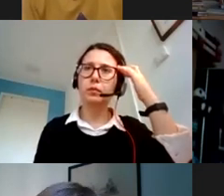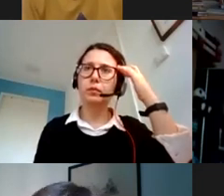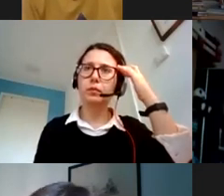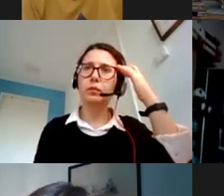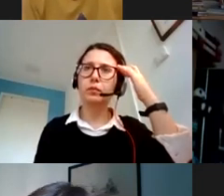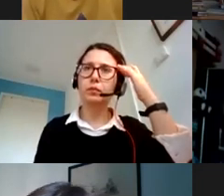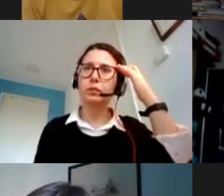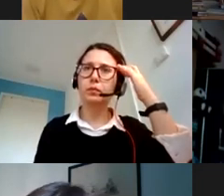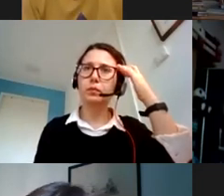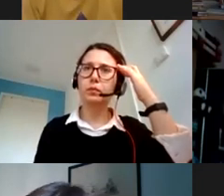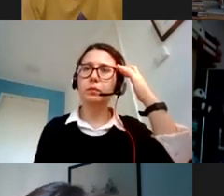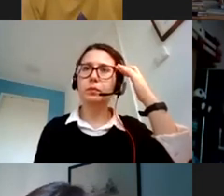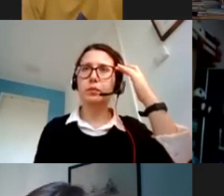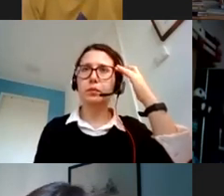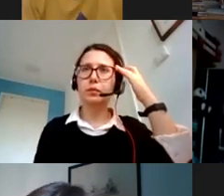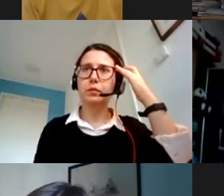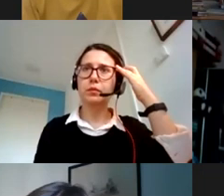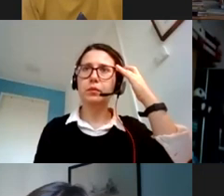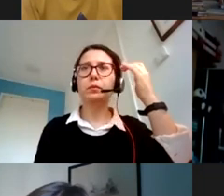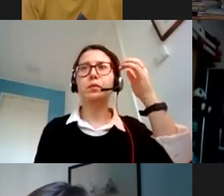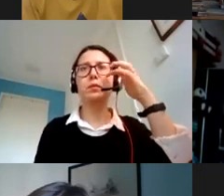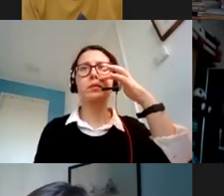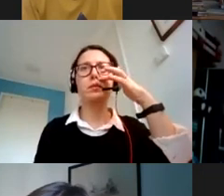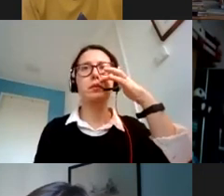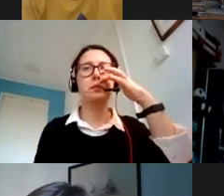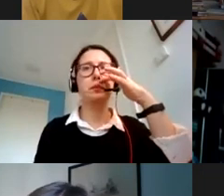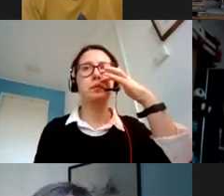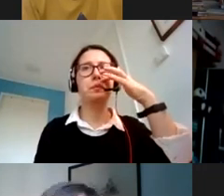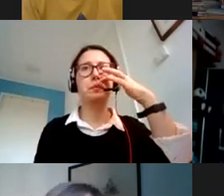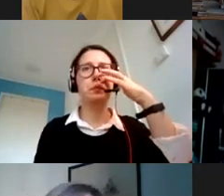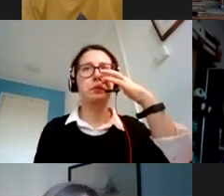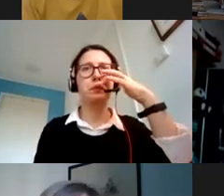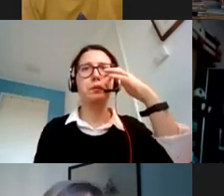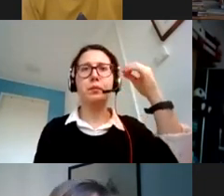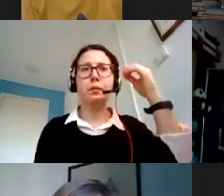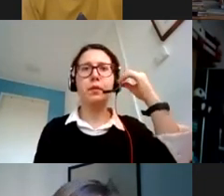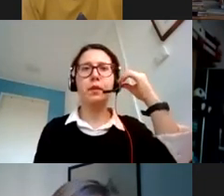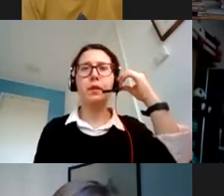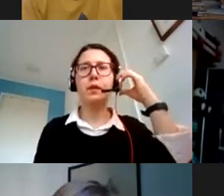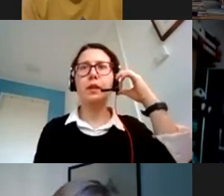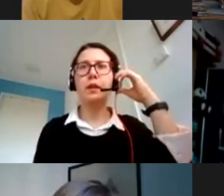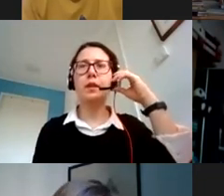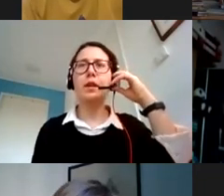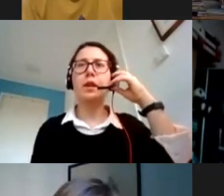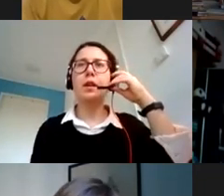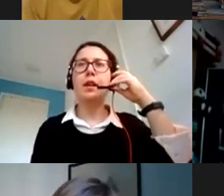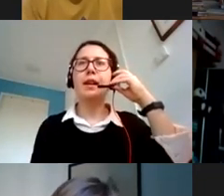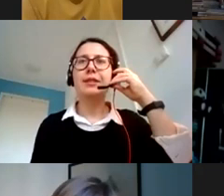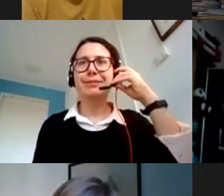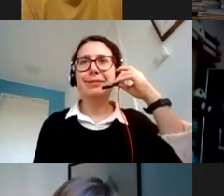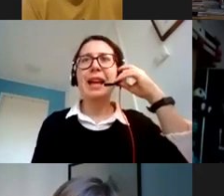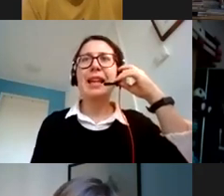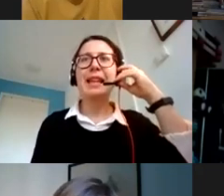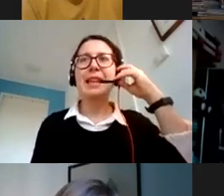are that live quite far away in this process in practice? If you could tell us a bit more about it. So that's it for